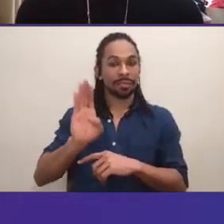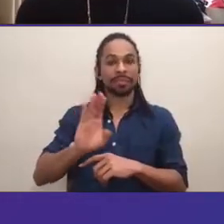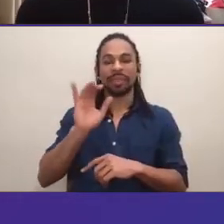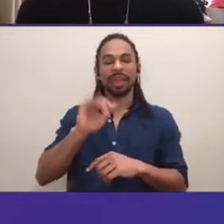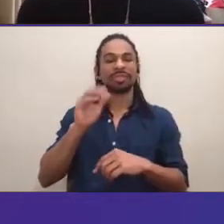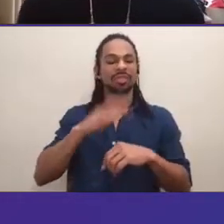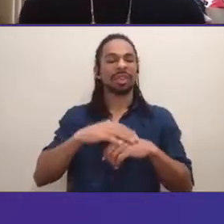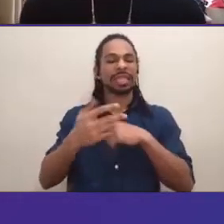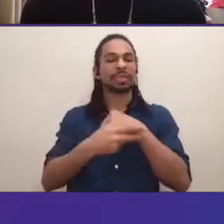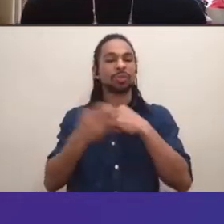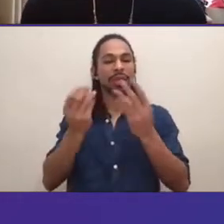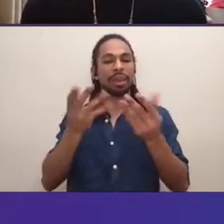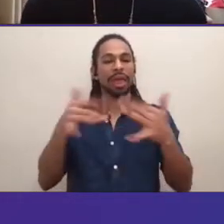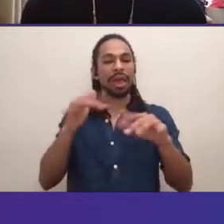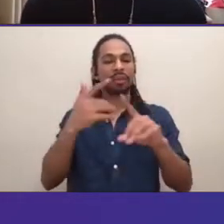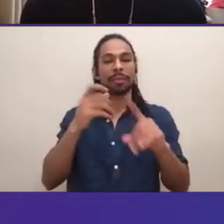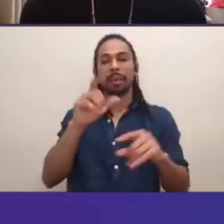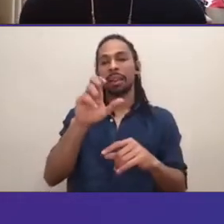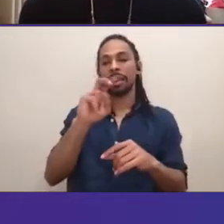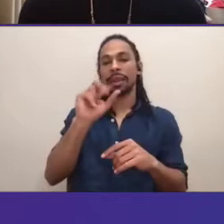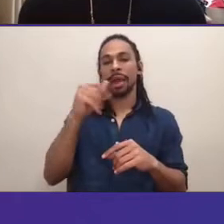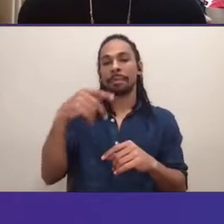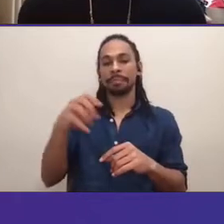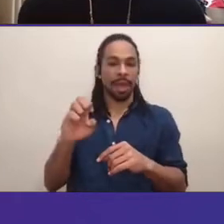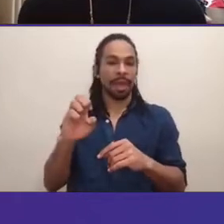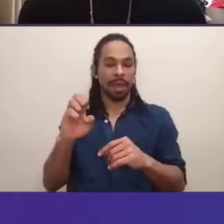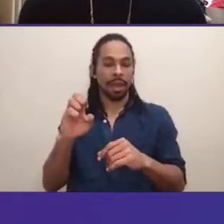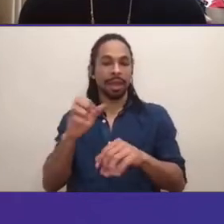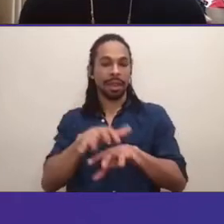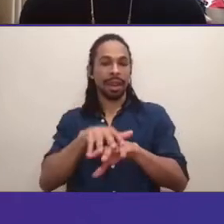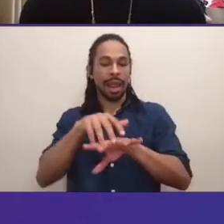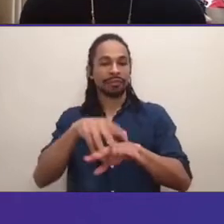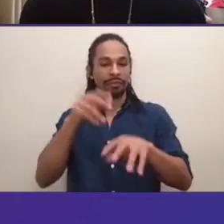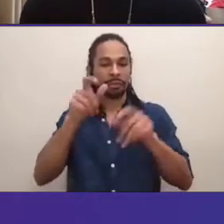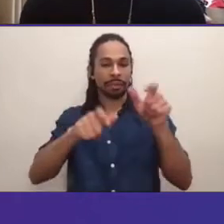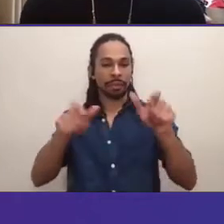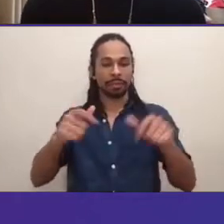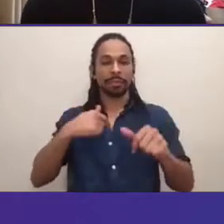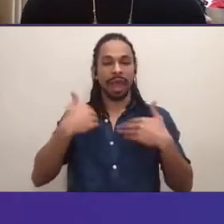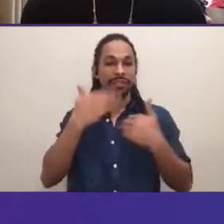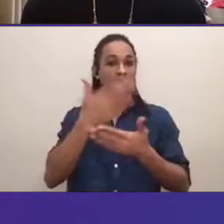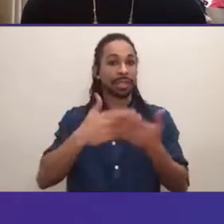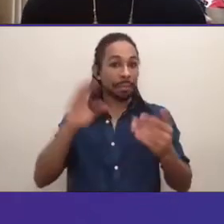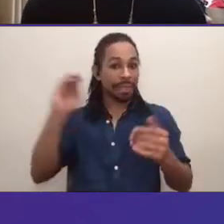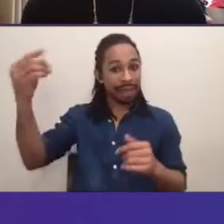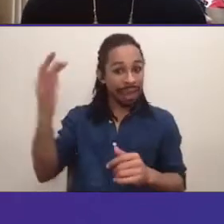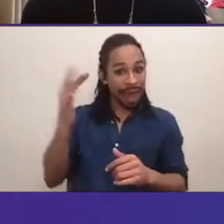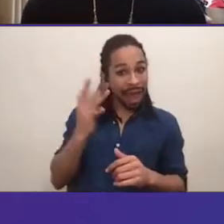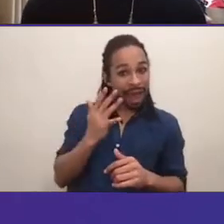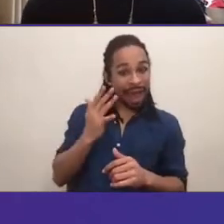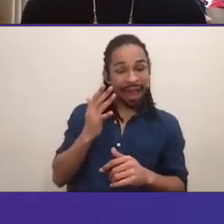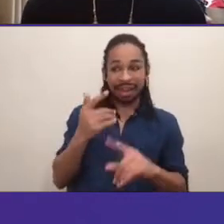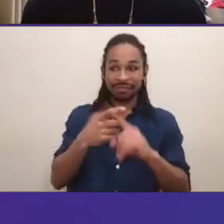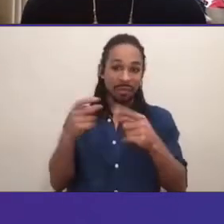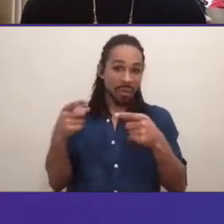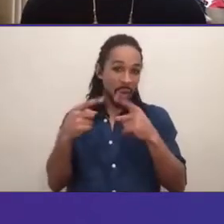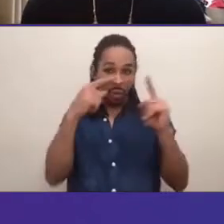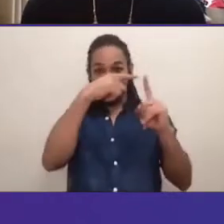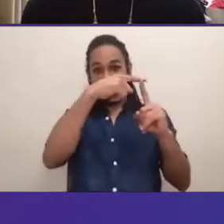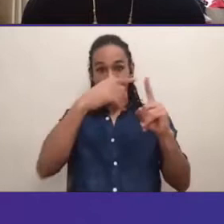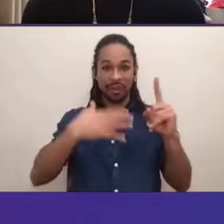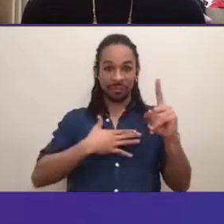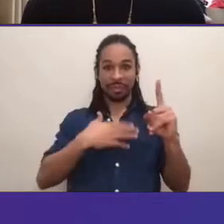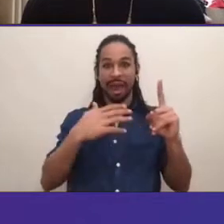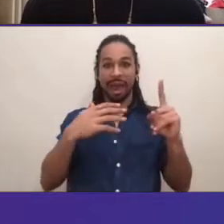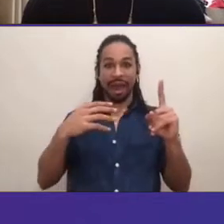of the Lenape. I have some sunlight pouring in from the corner of my screen. I wish